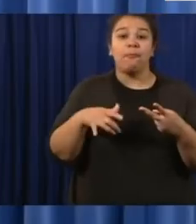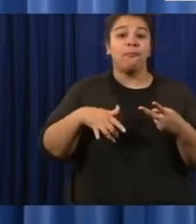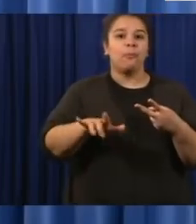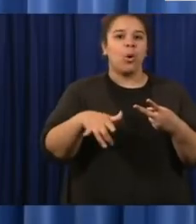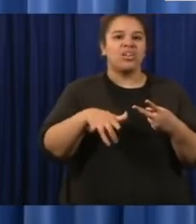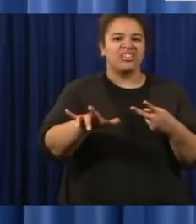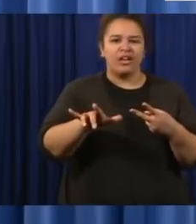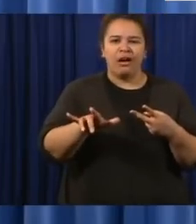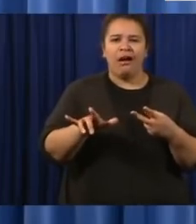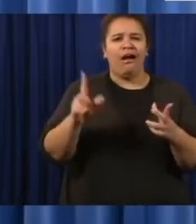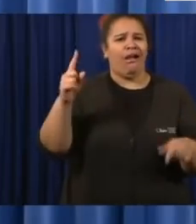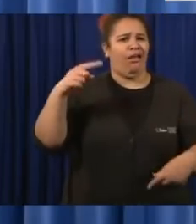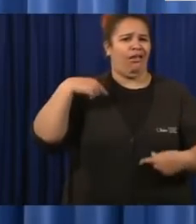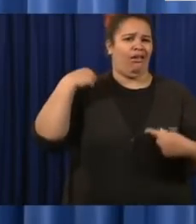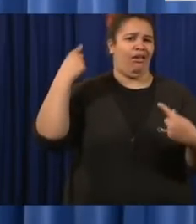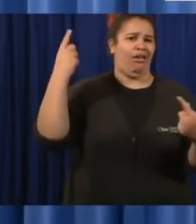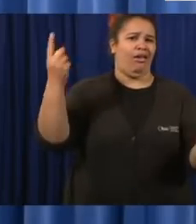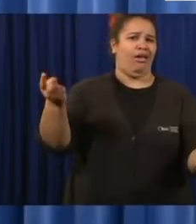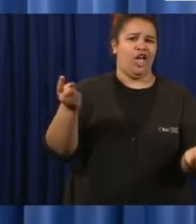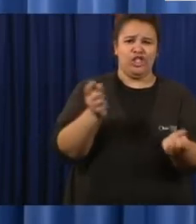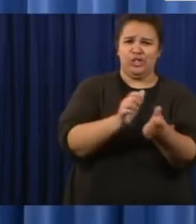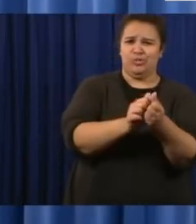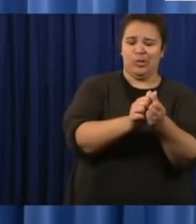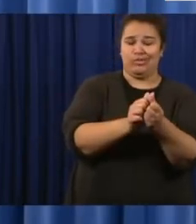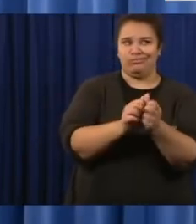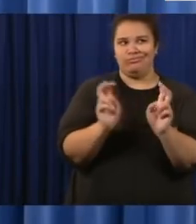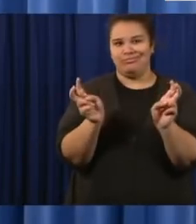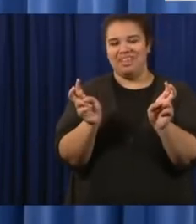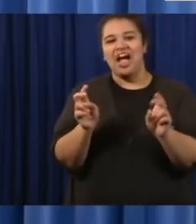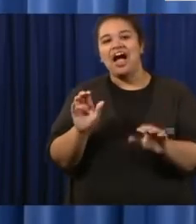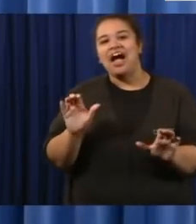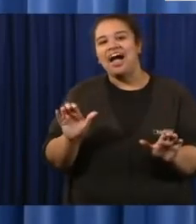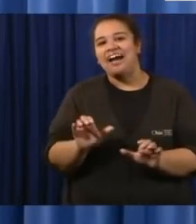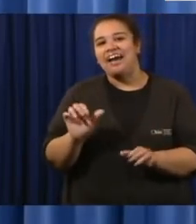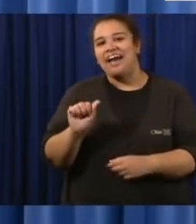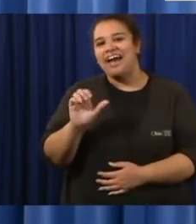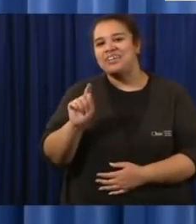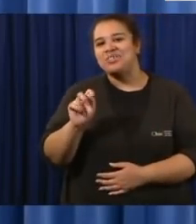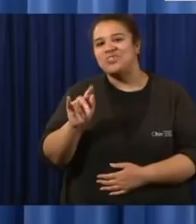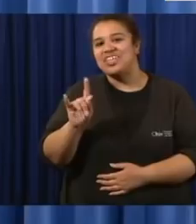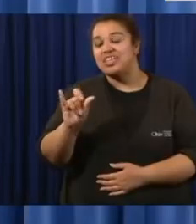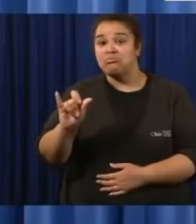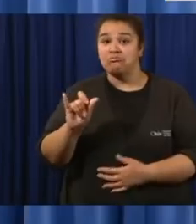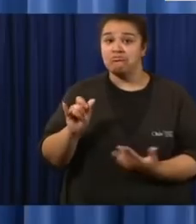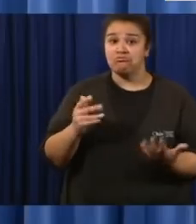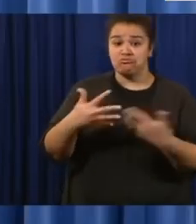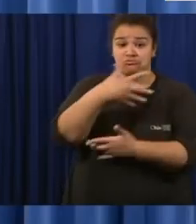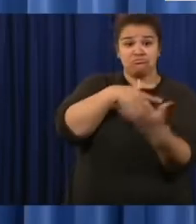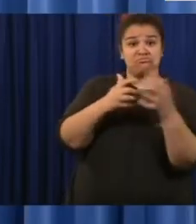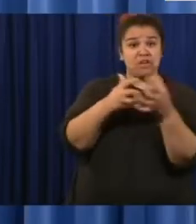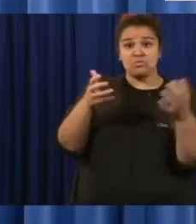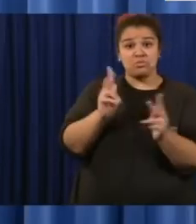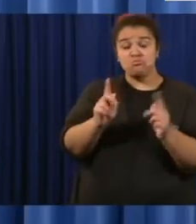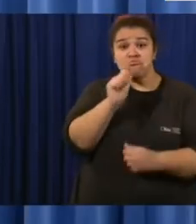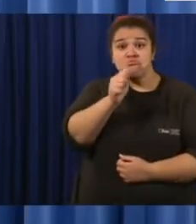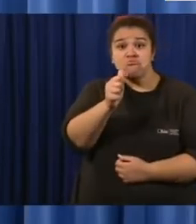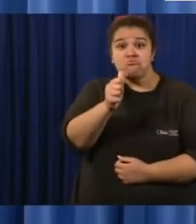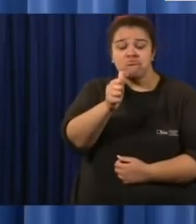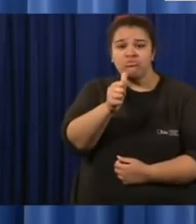non-contact sport or activity. Are you close to making a decision on either one of those?